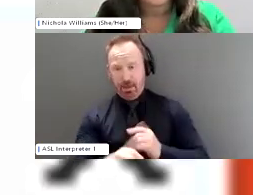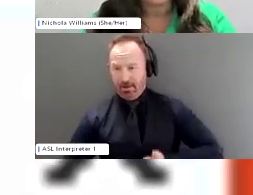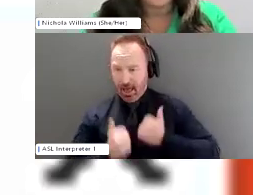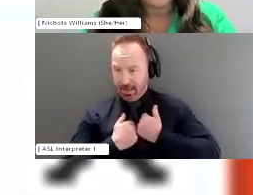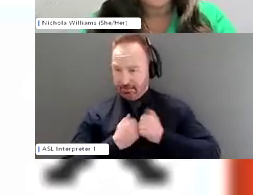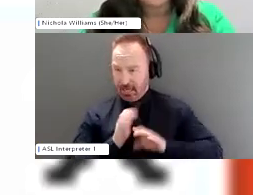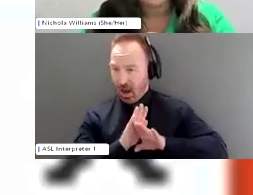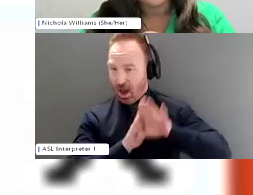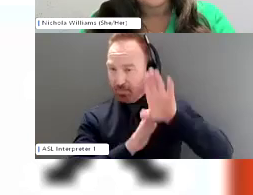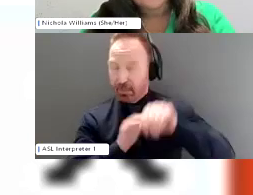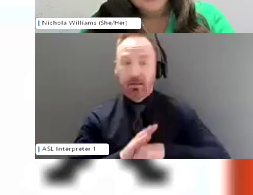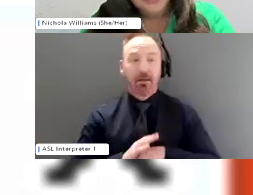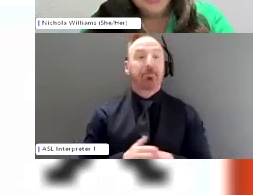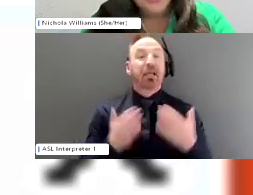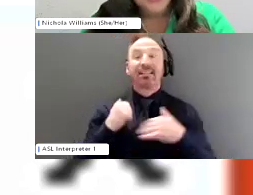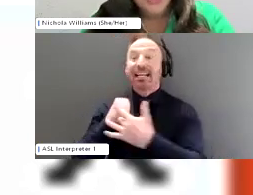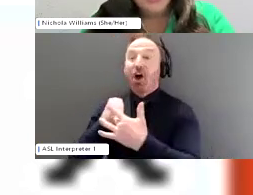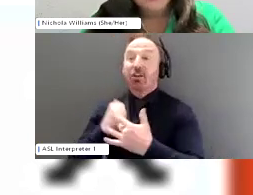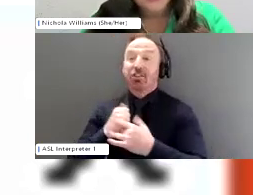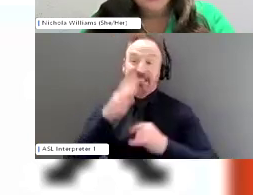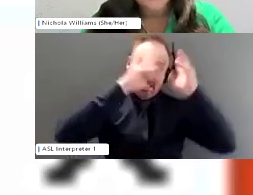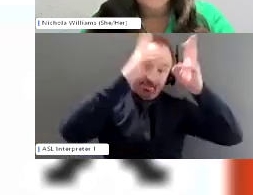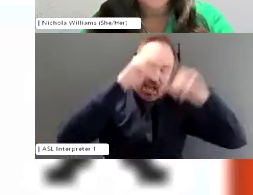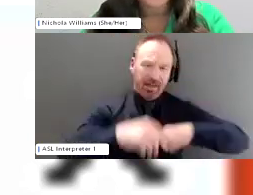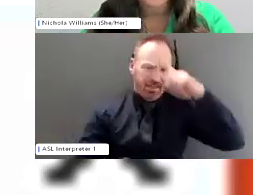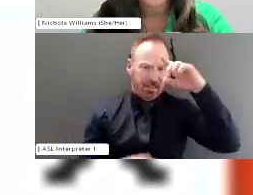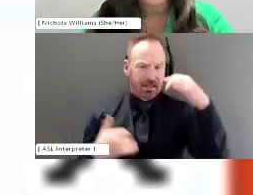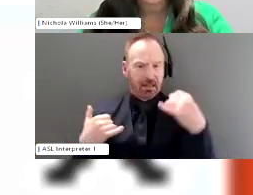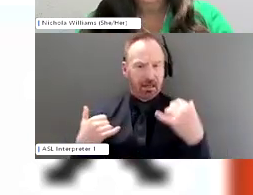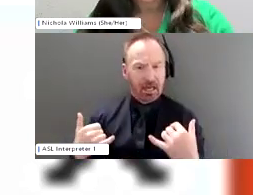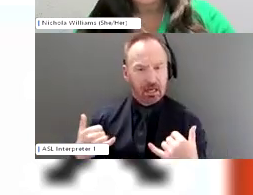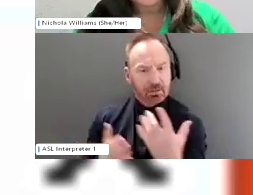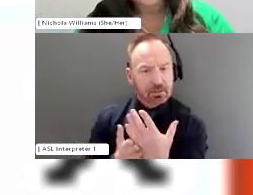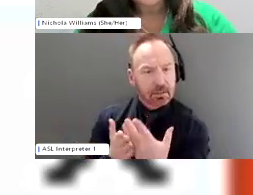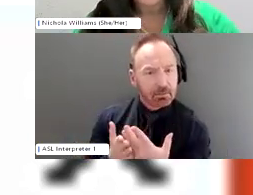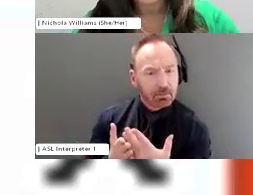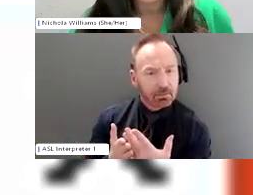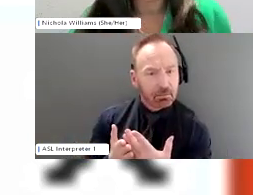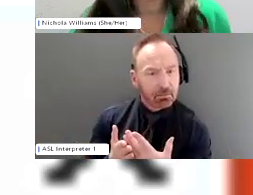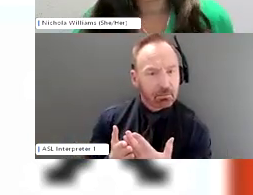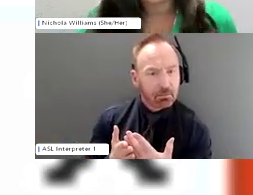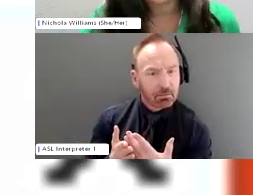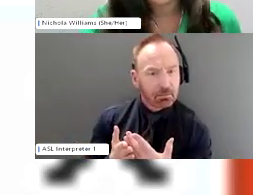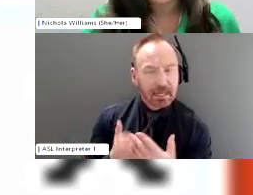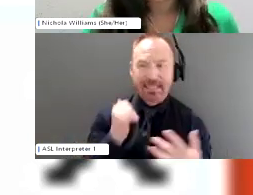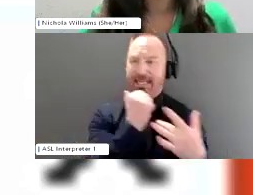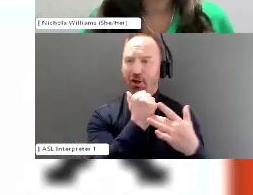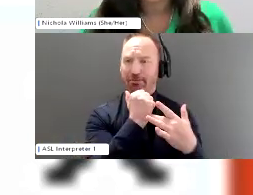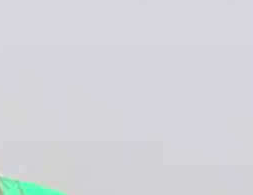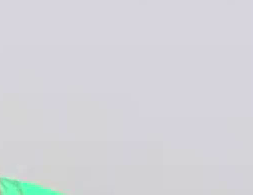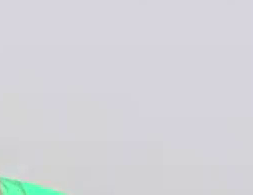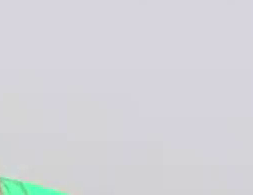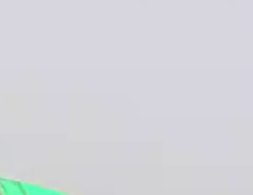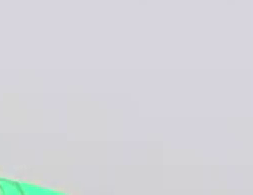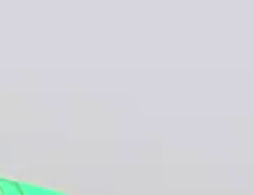Technology and innovation. I think we're having issues with our, but I'll continue. Technology and innovation. We've